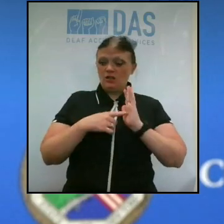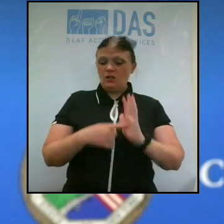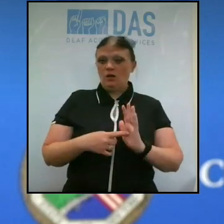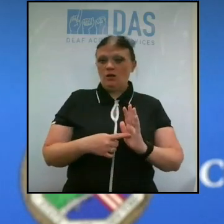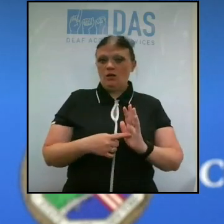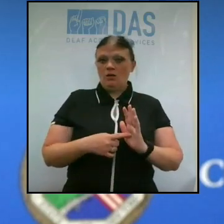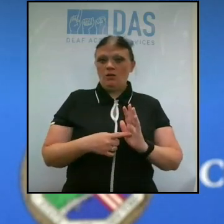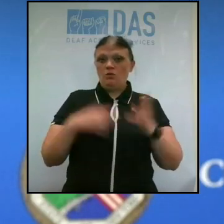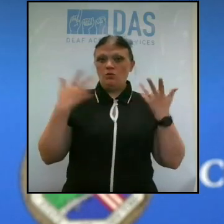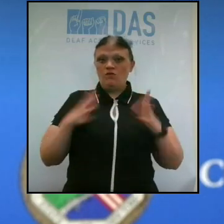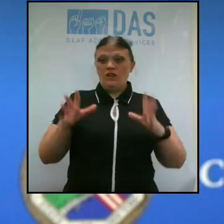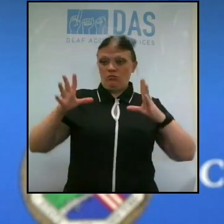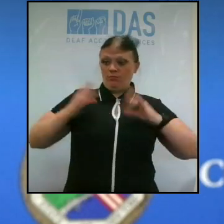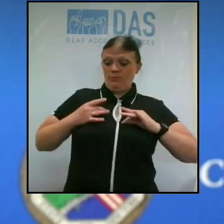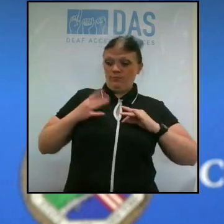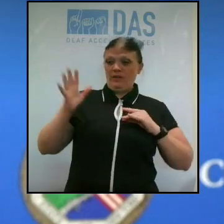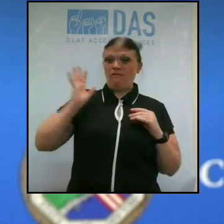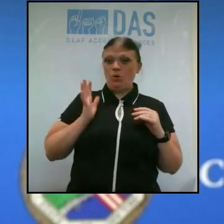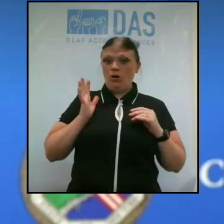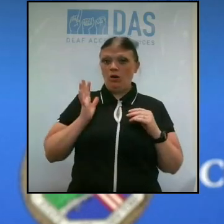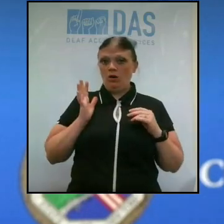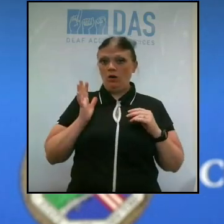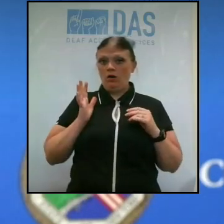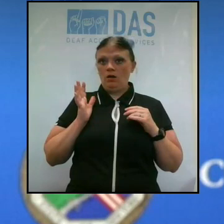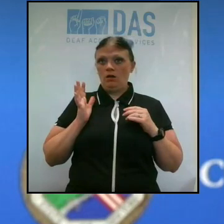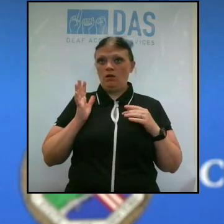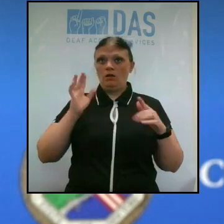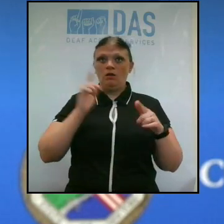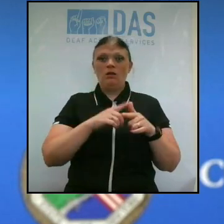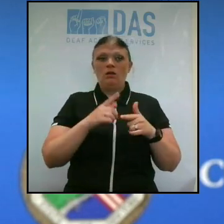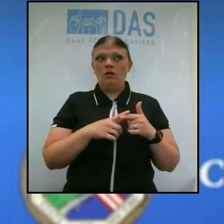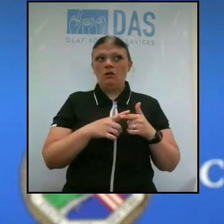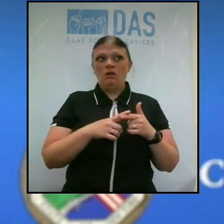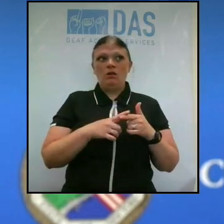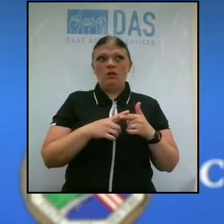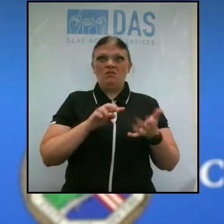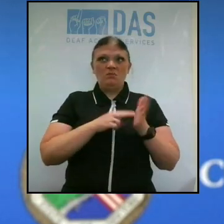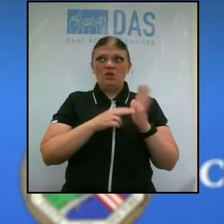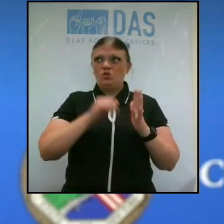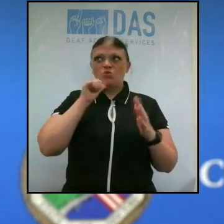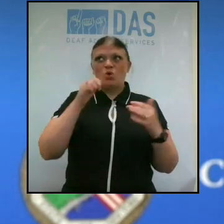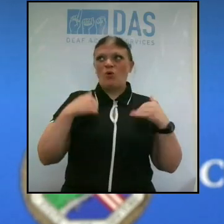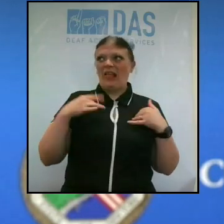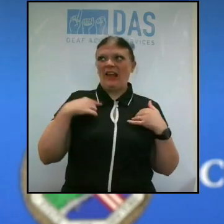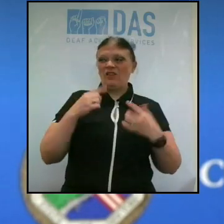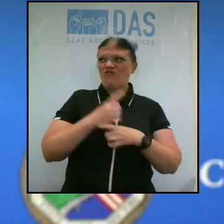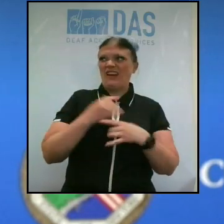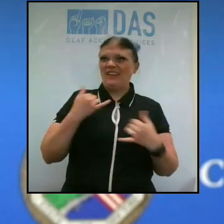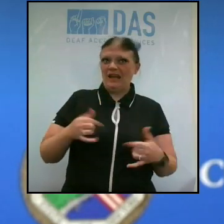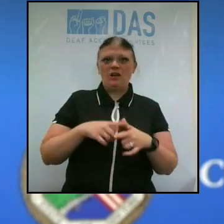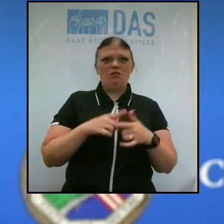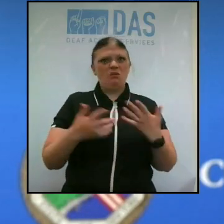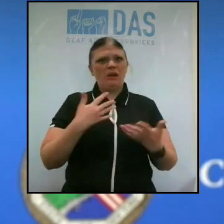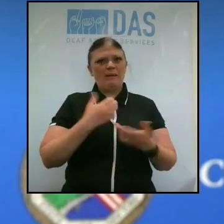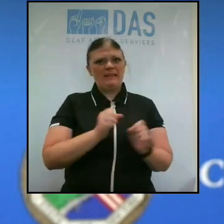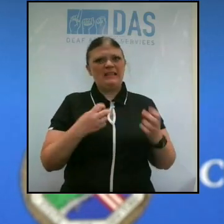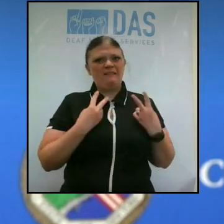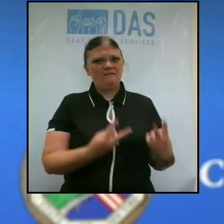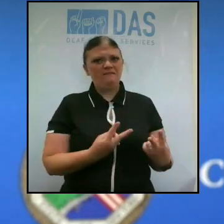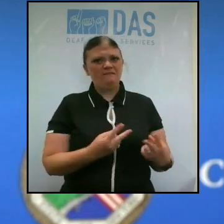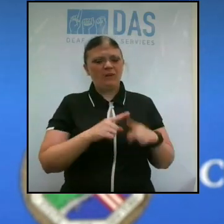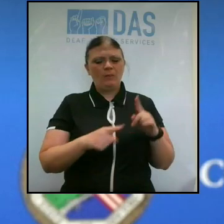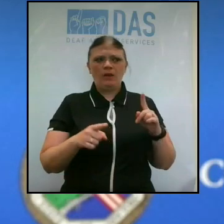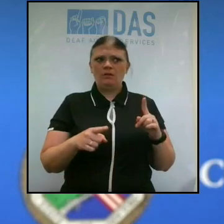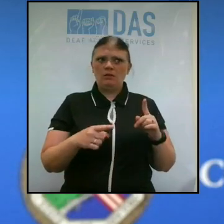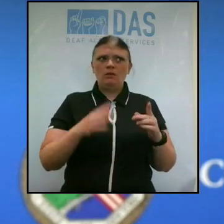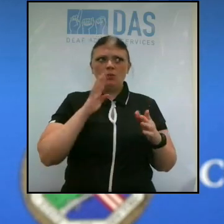have contracted it in the past, you probably don't have it at that moment, so you may be safe to give that in to meet that person. But it's going to be